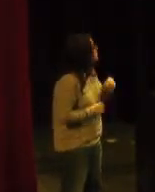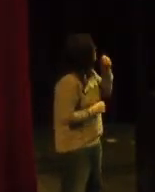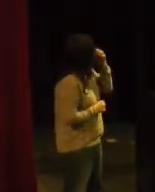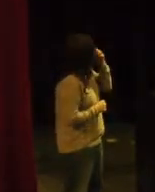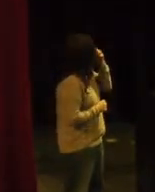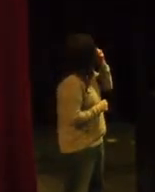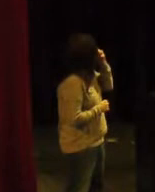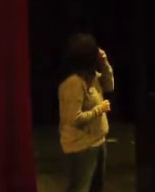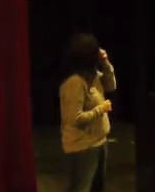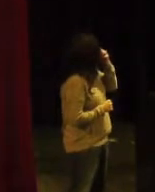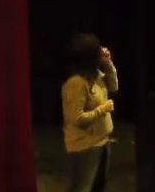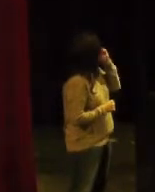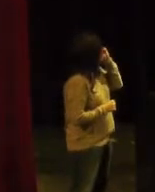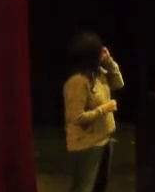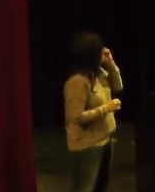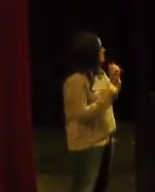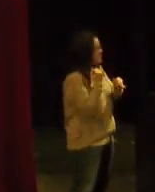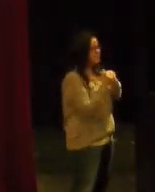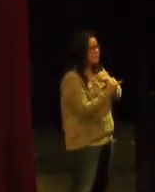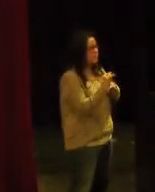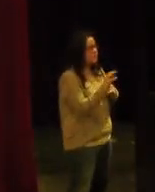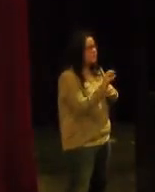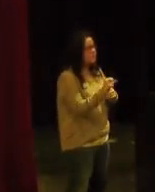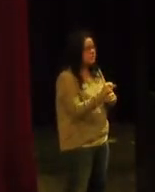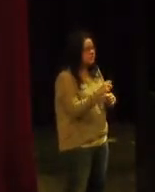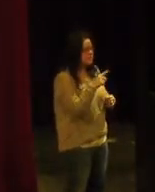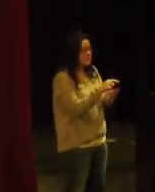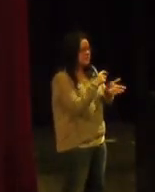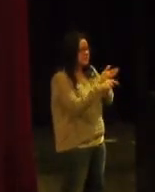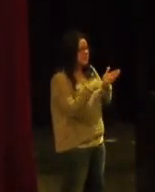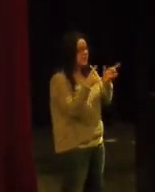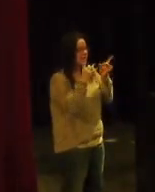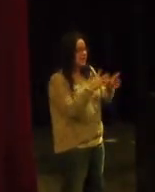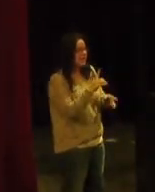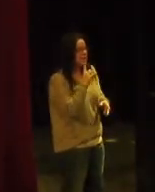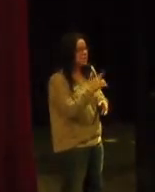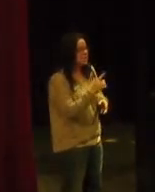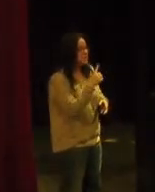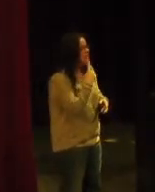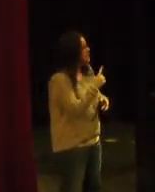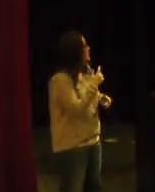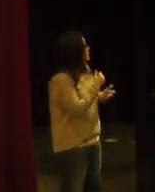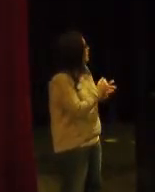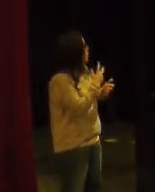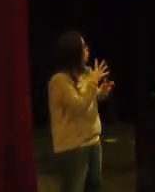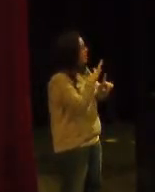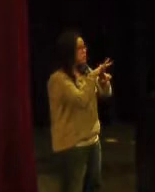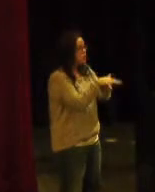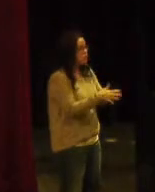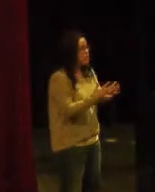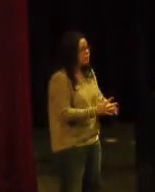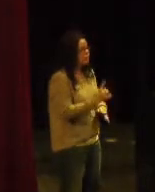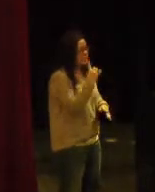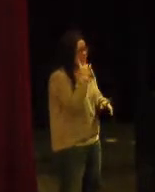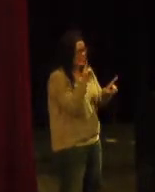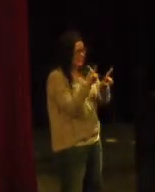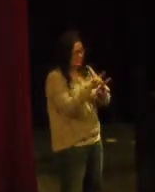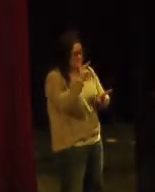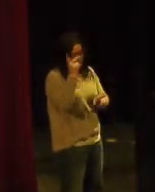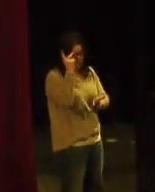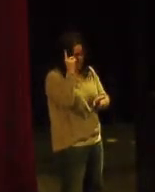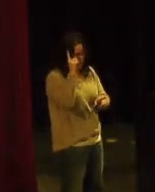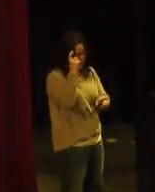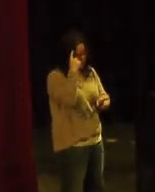James, and this is a passage I hate, actually, James 5, it says that rich oppressors, and I think maybe even the government would